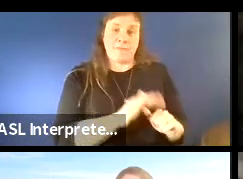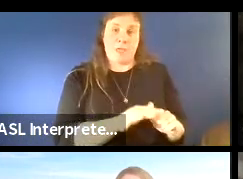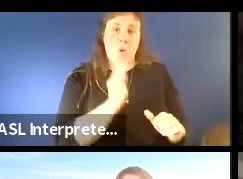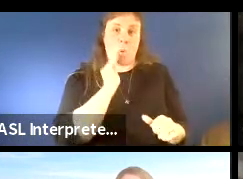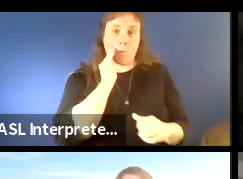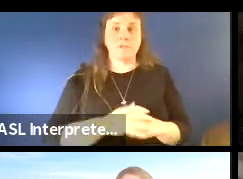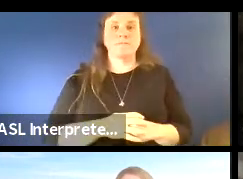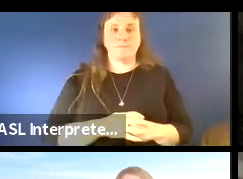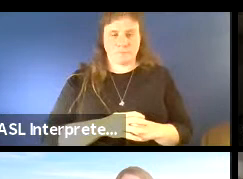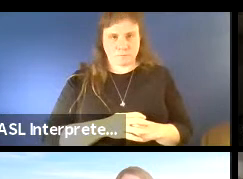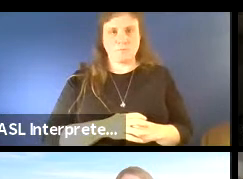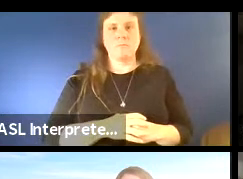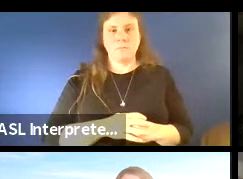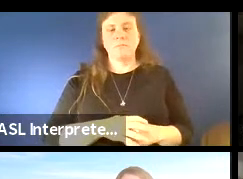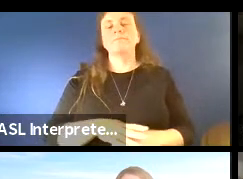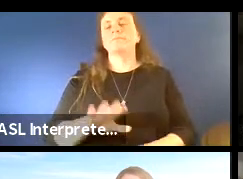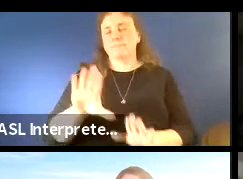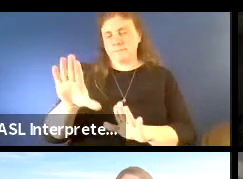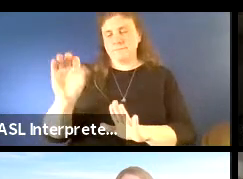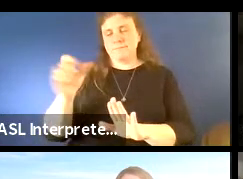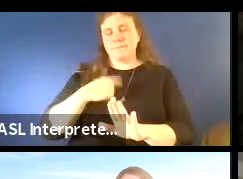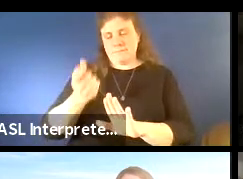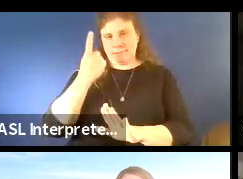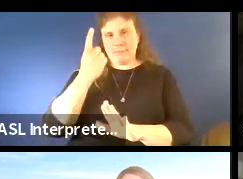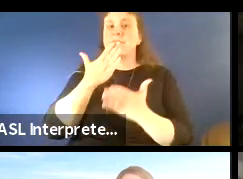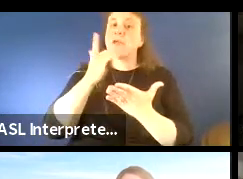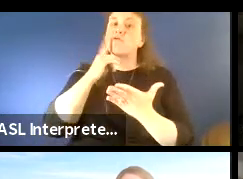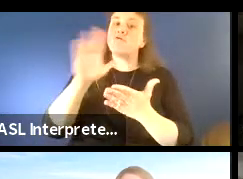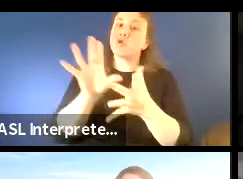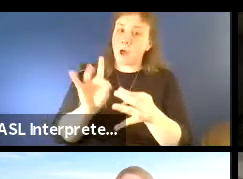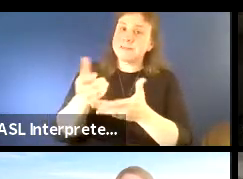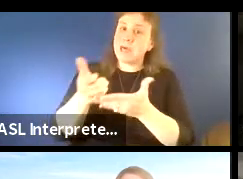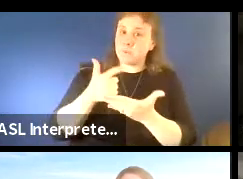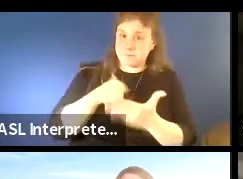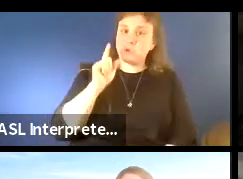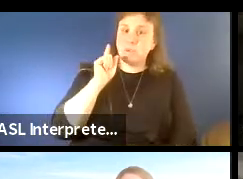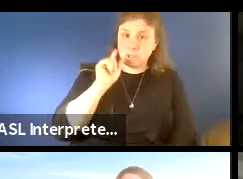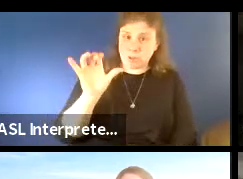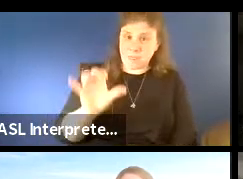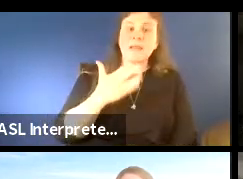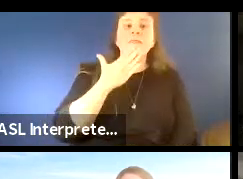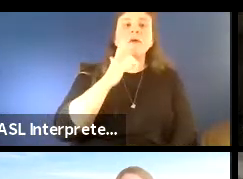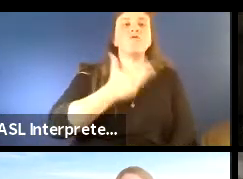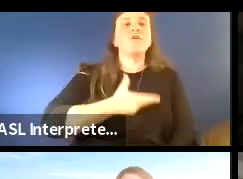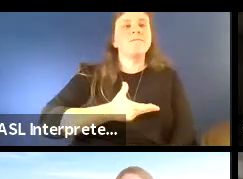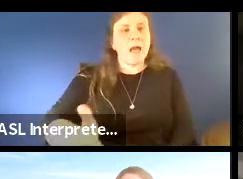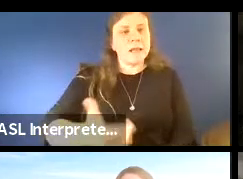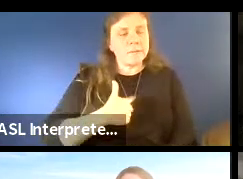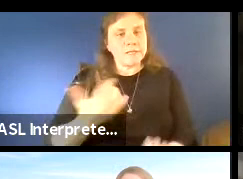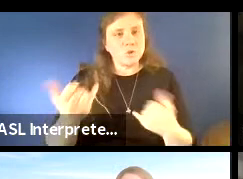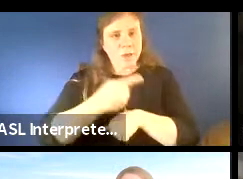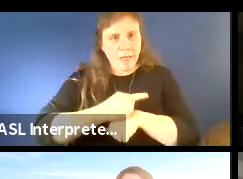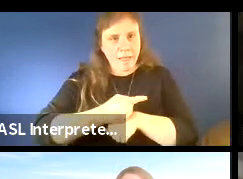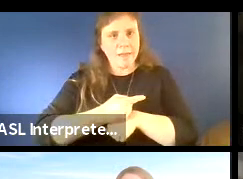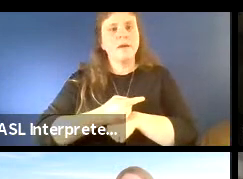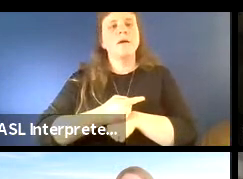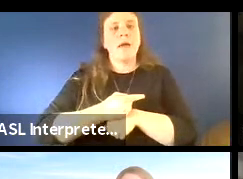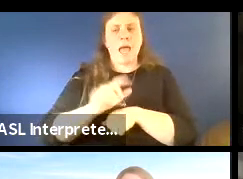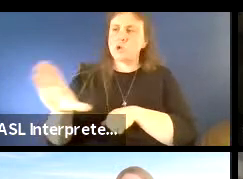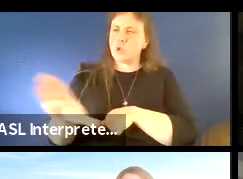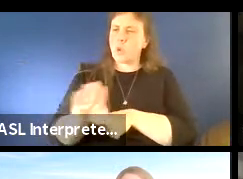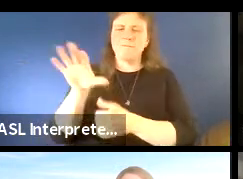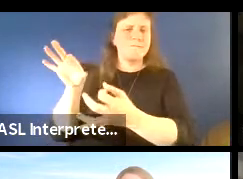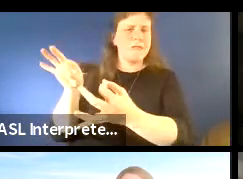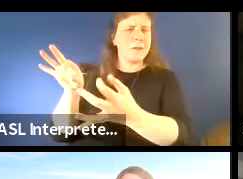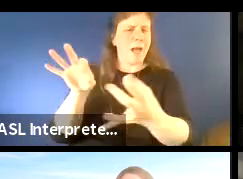really appreciate your comments, and it's actually really helpful for me to hear. And I thank you so much for inviting me today and for just letting me hear your